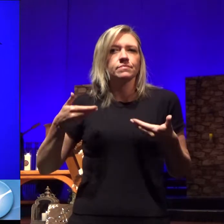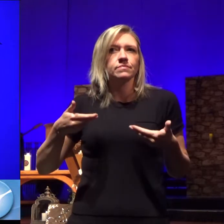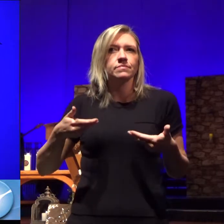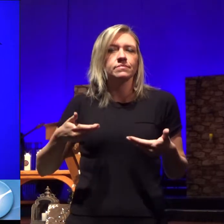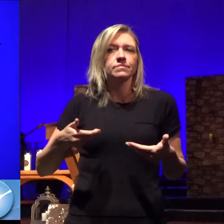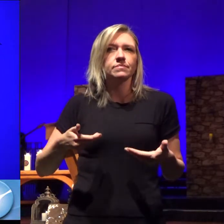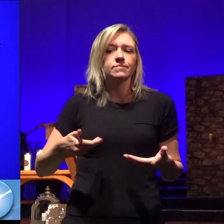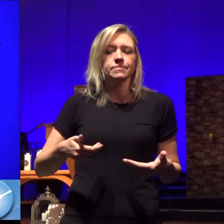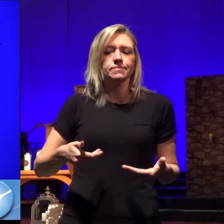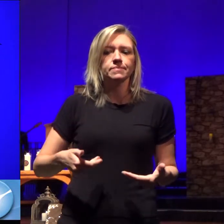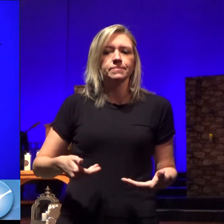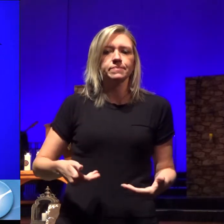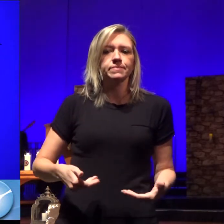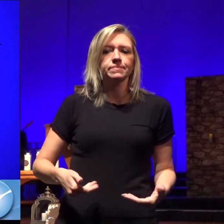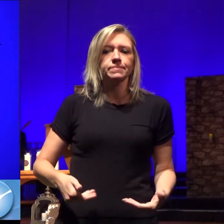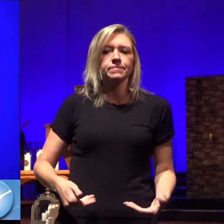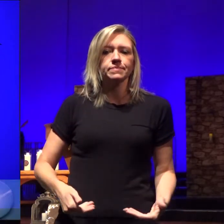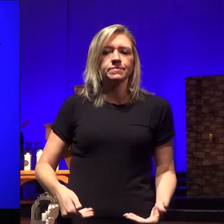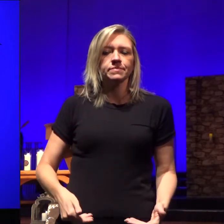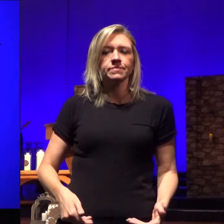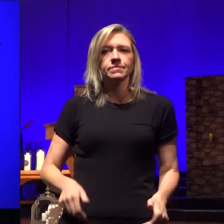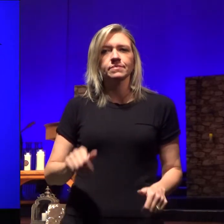I am.